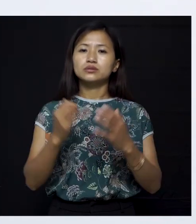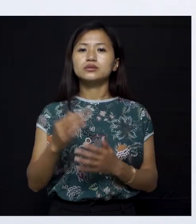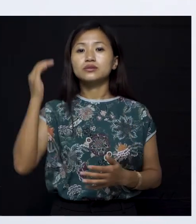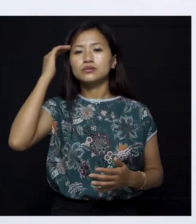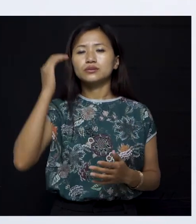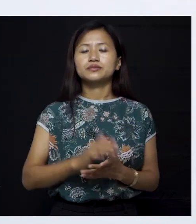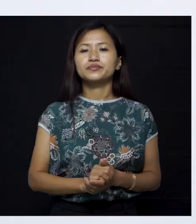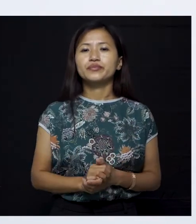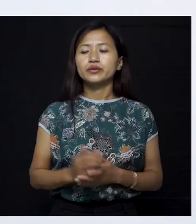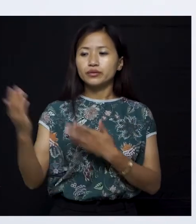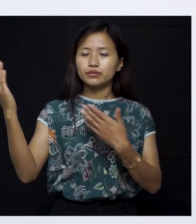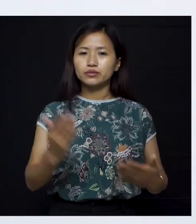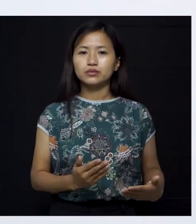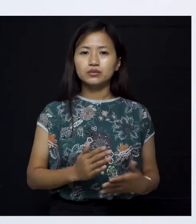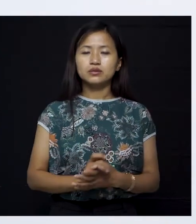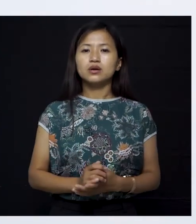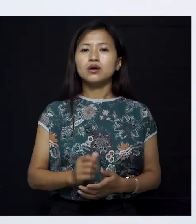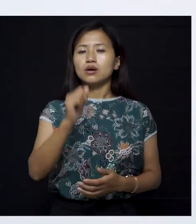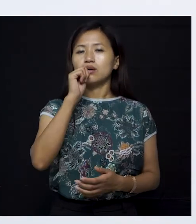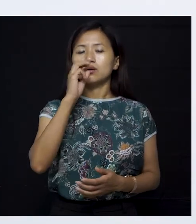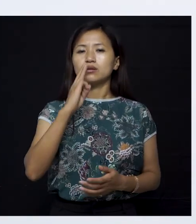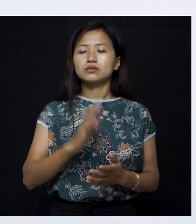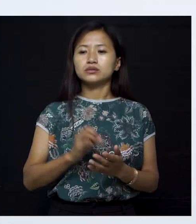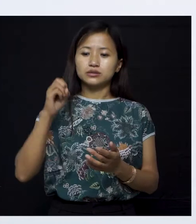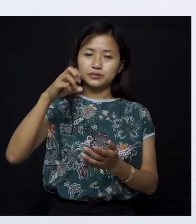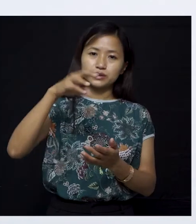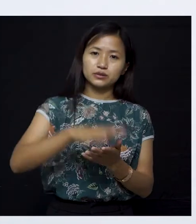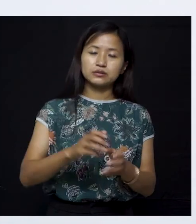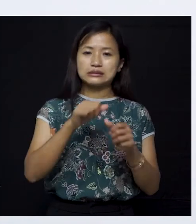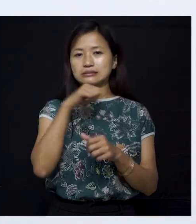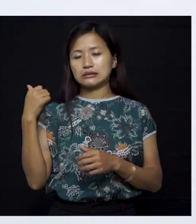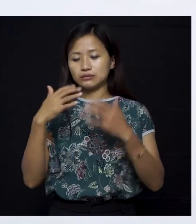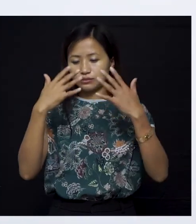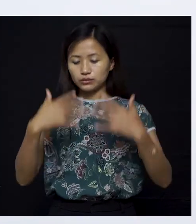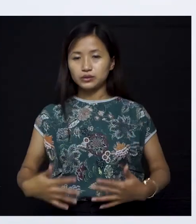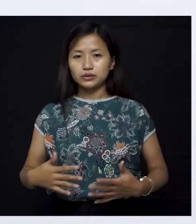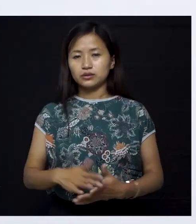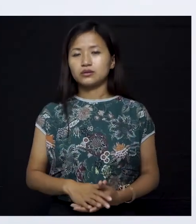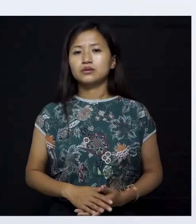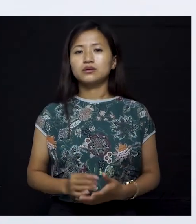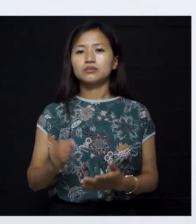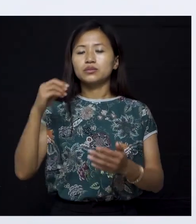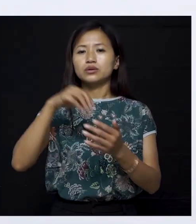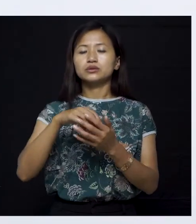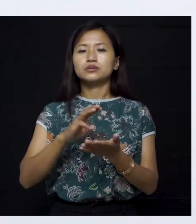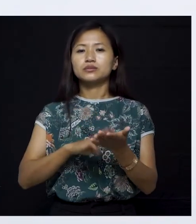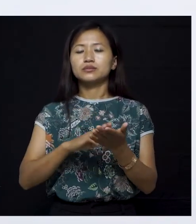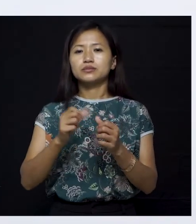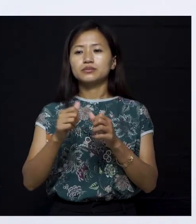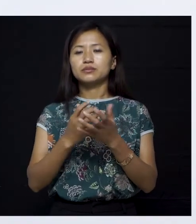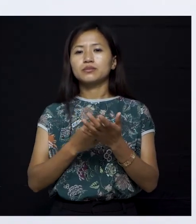Okay, she just brought in the holy water, sprinkled on the dead body, and even the clothes of Michael near the body